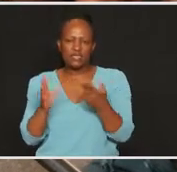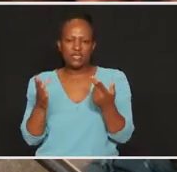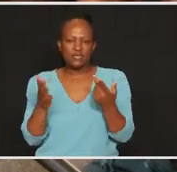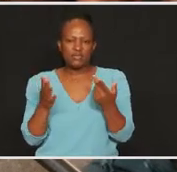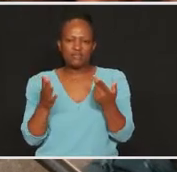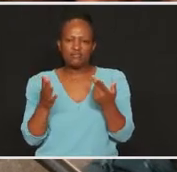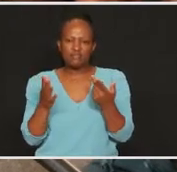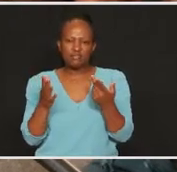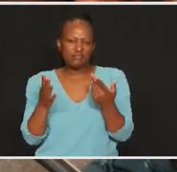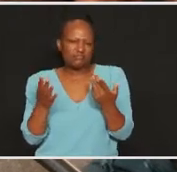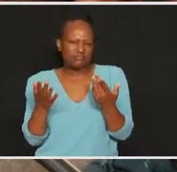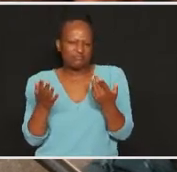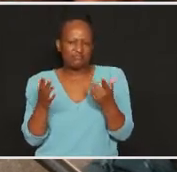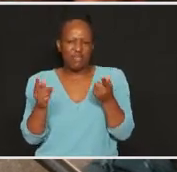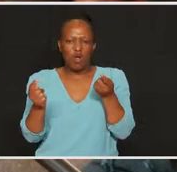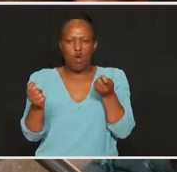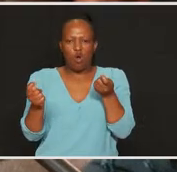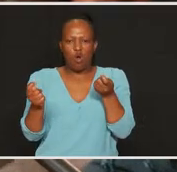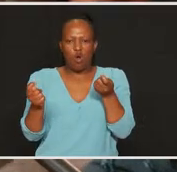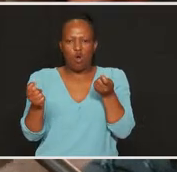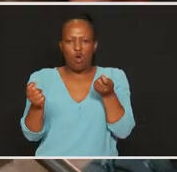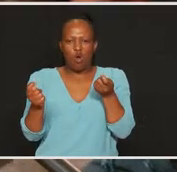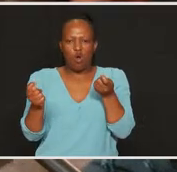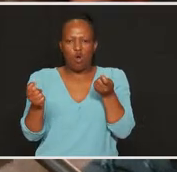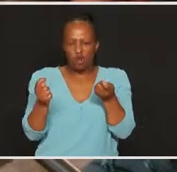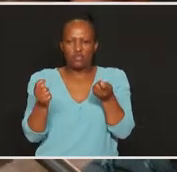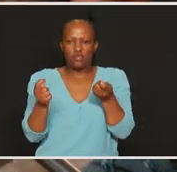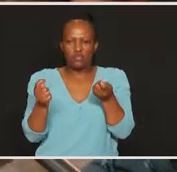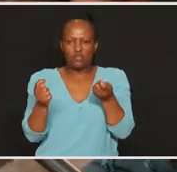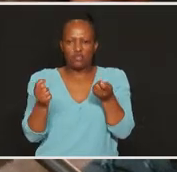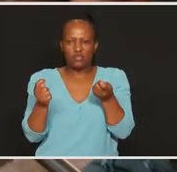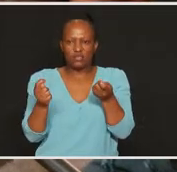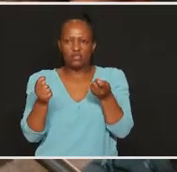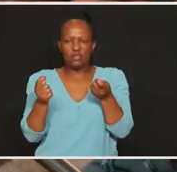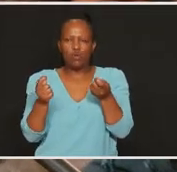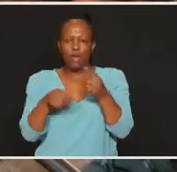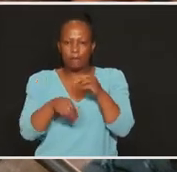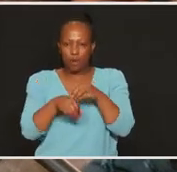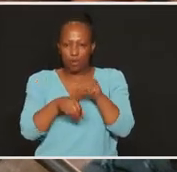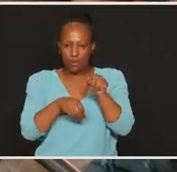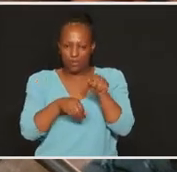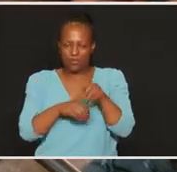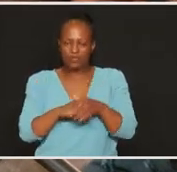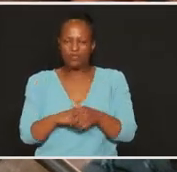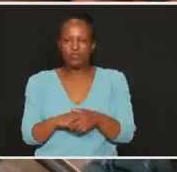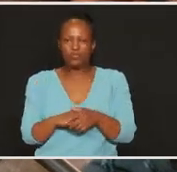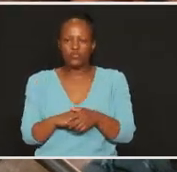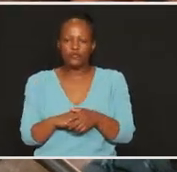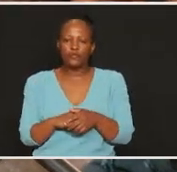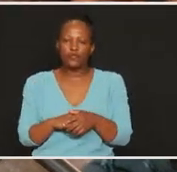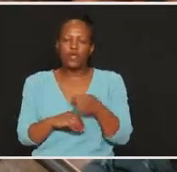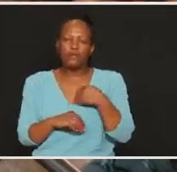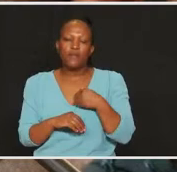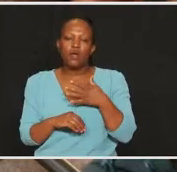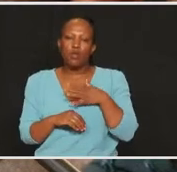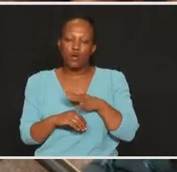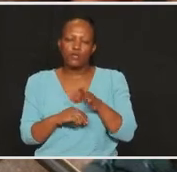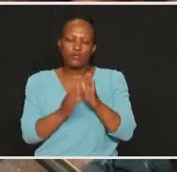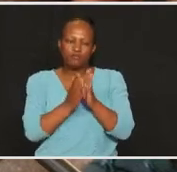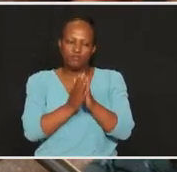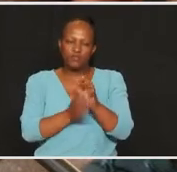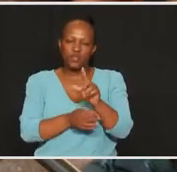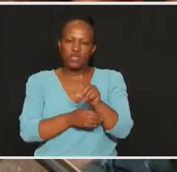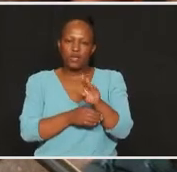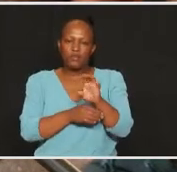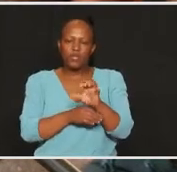tokenistic and highly controlled so far which sits at the heart of the problem I call upon the dbe to stop